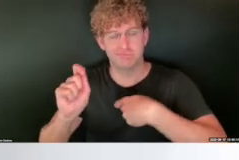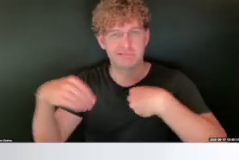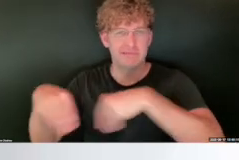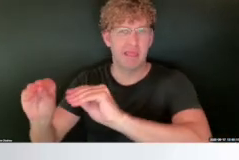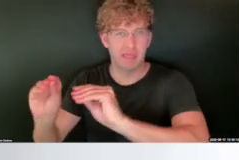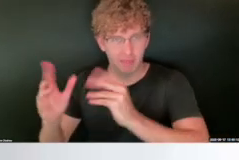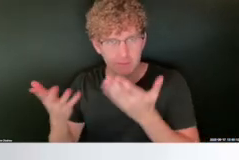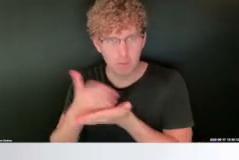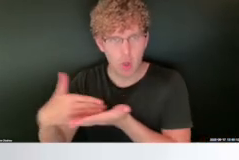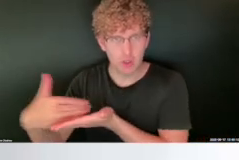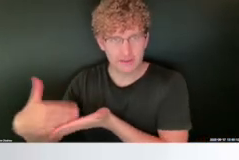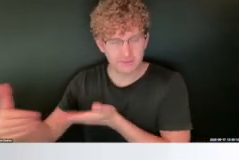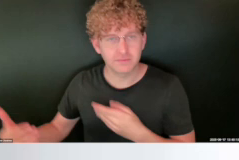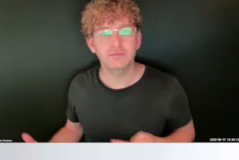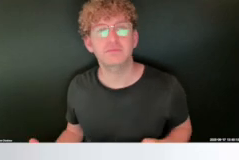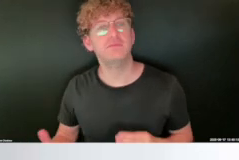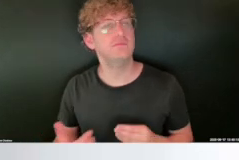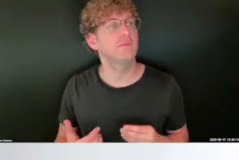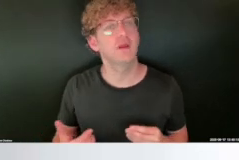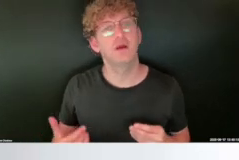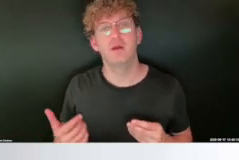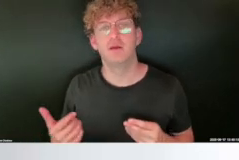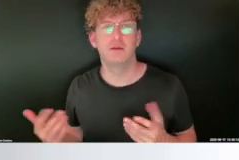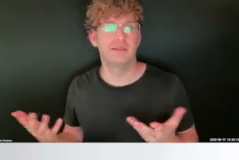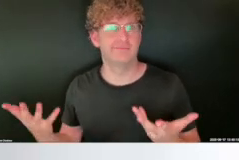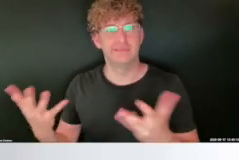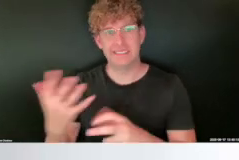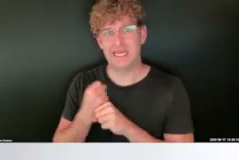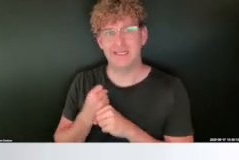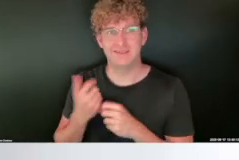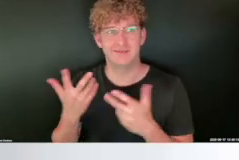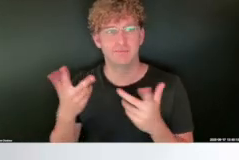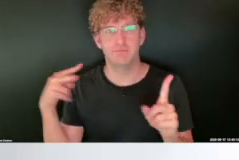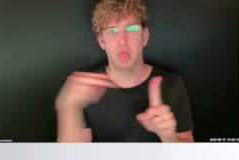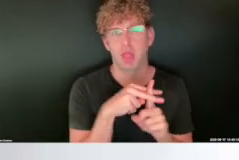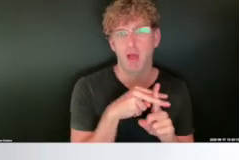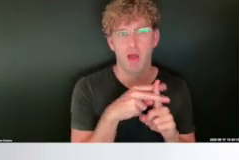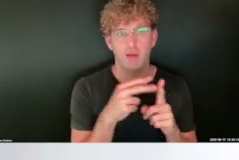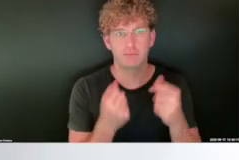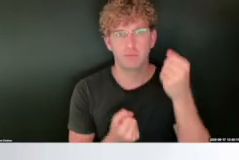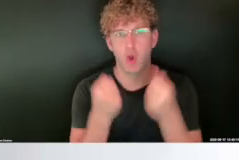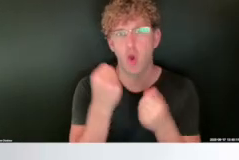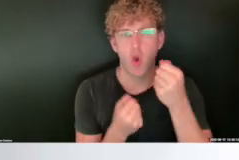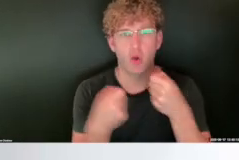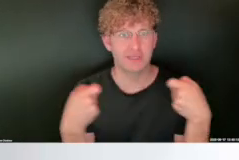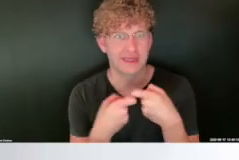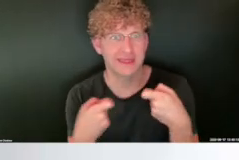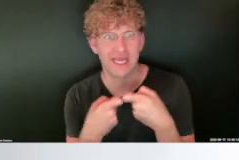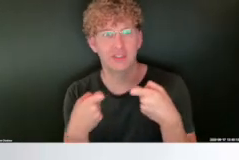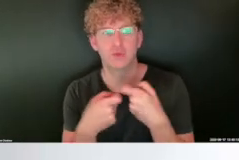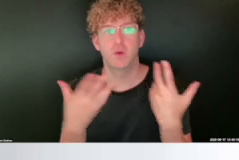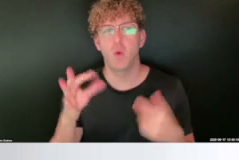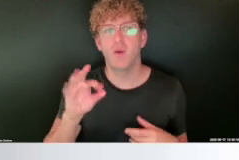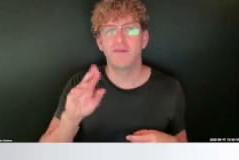and get a plug-in hybrid electric or fuel cell to a truck, they could explore that